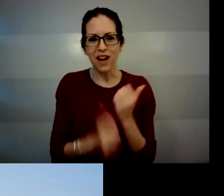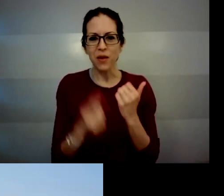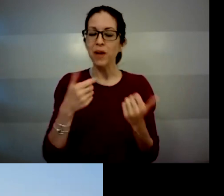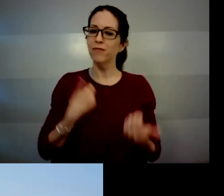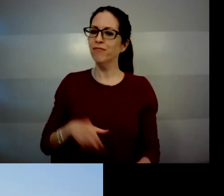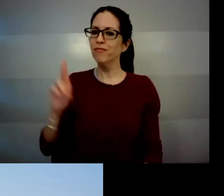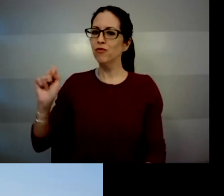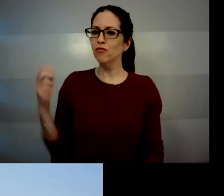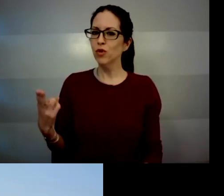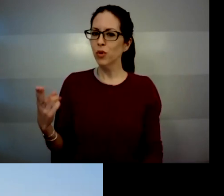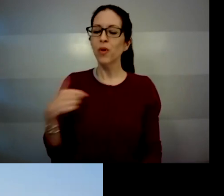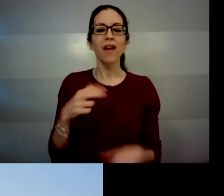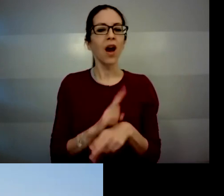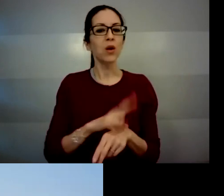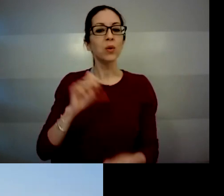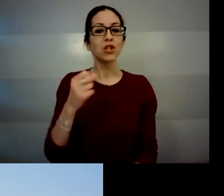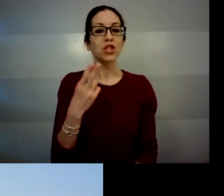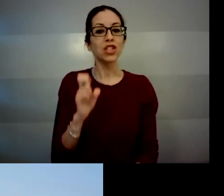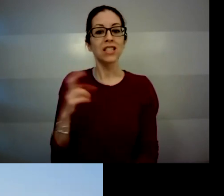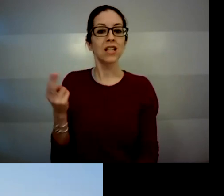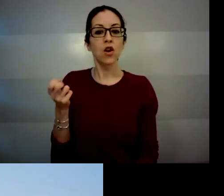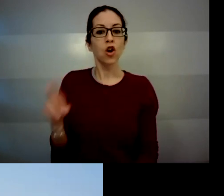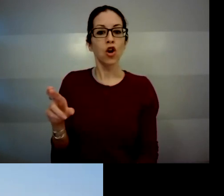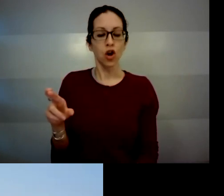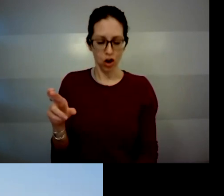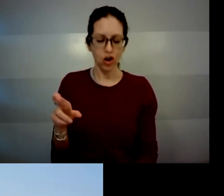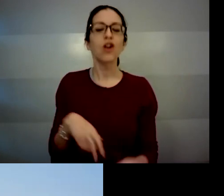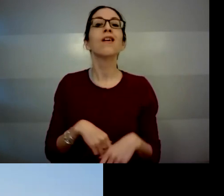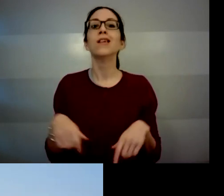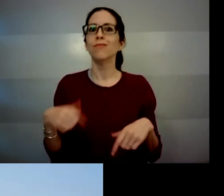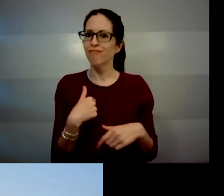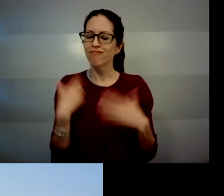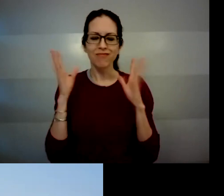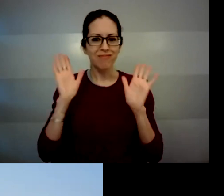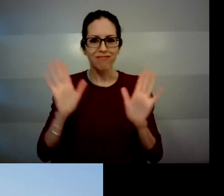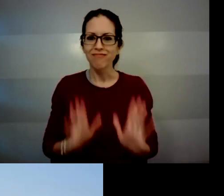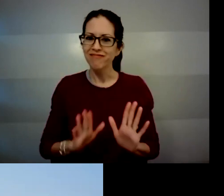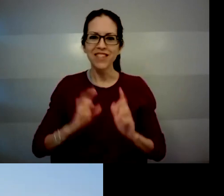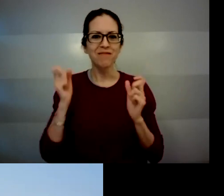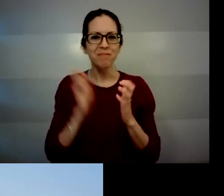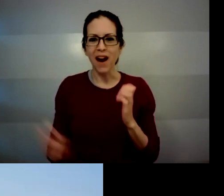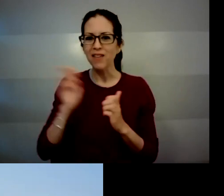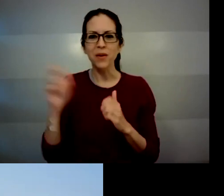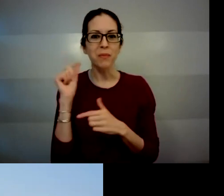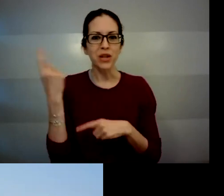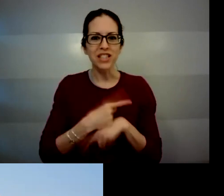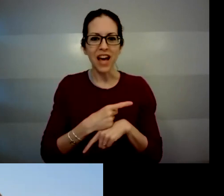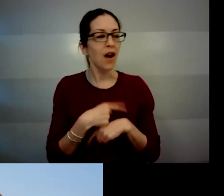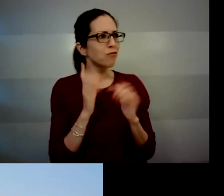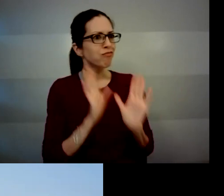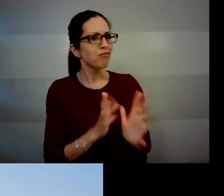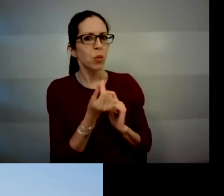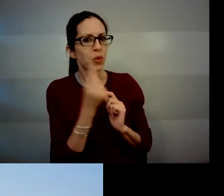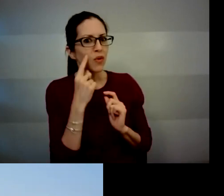World Migratory Bird Day. Wonderful. Why don't you start by telling us what it is you do for the zoo? Yeah, so I'm